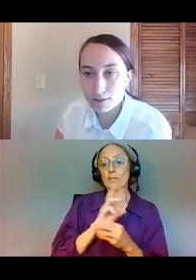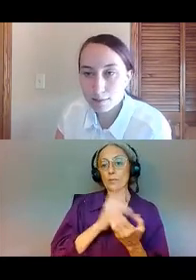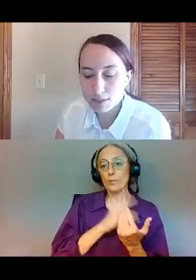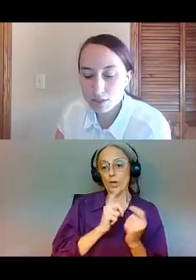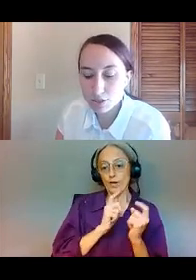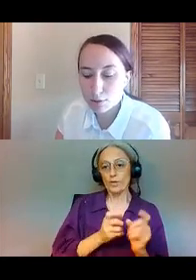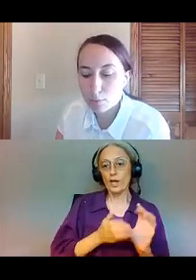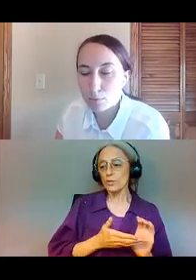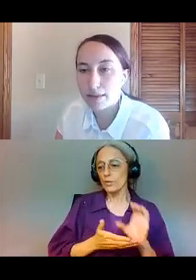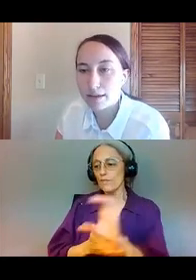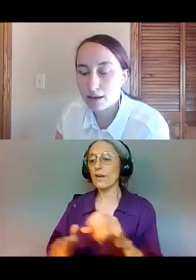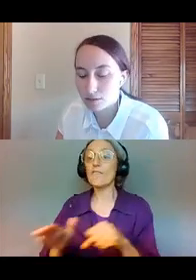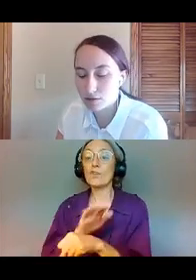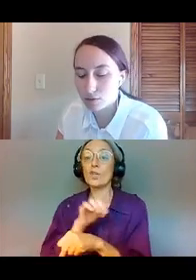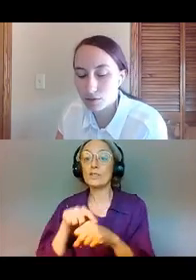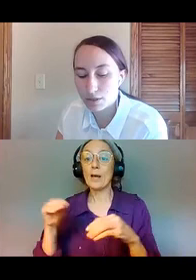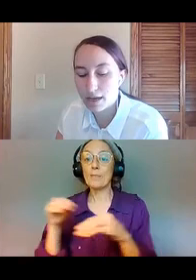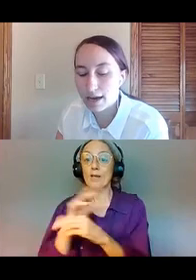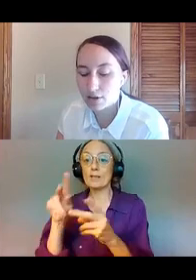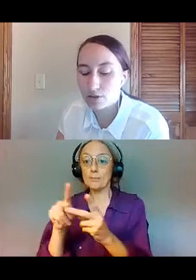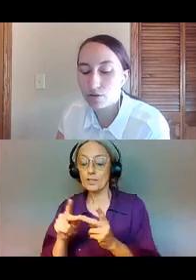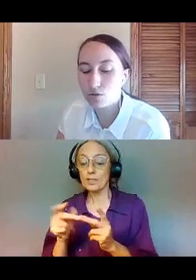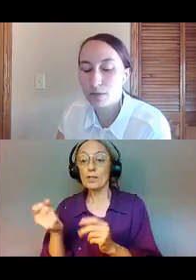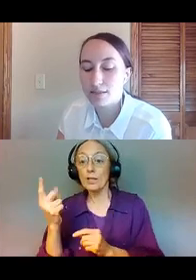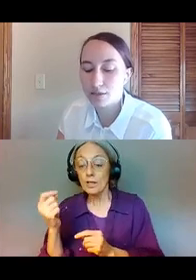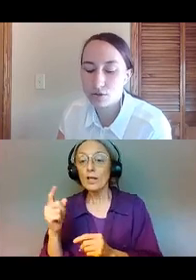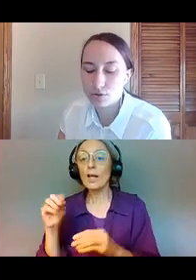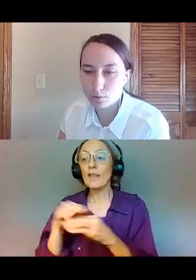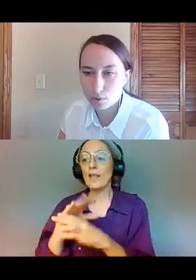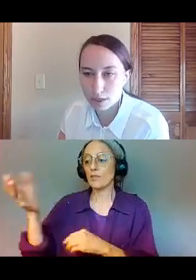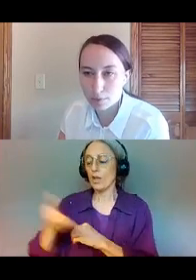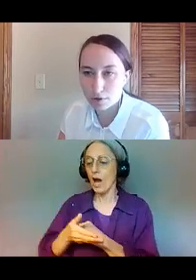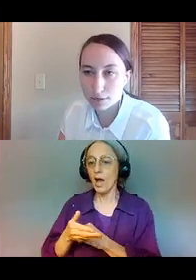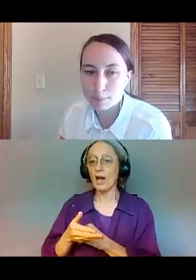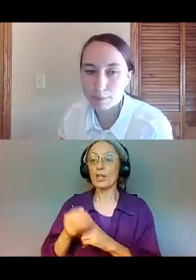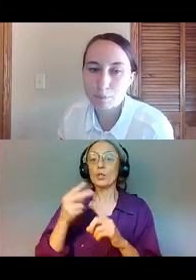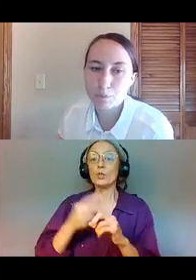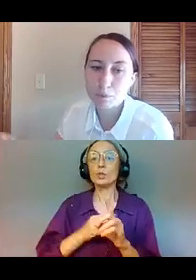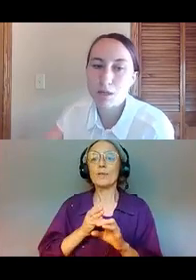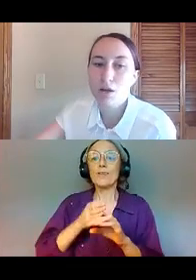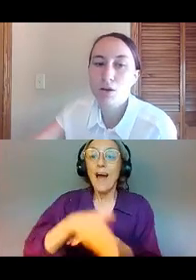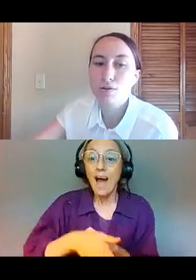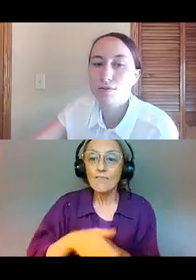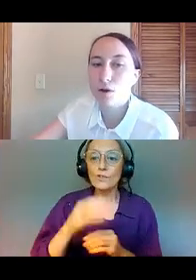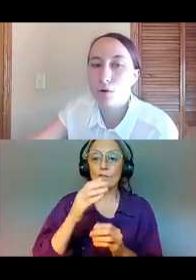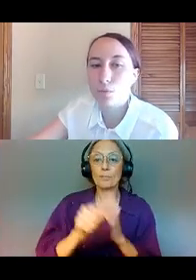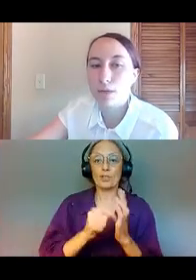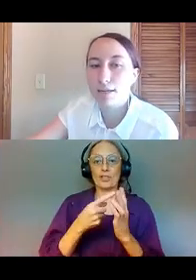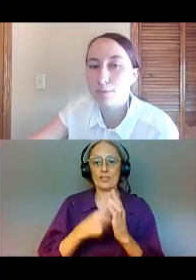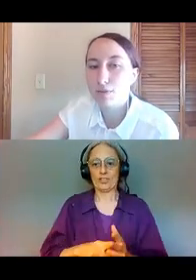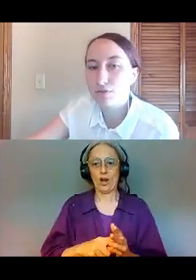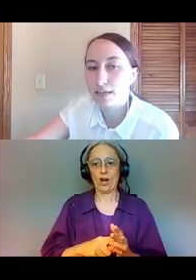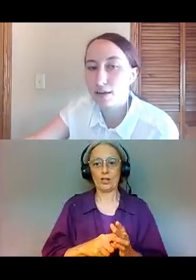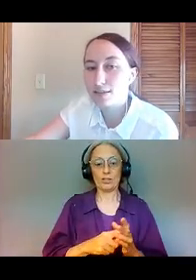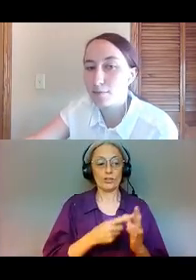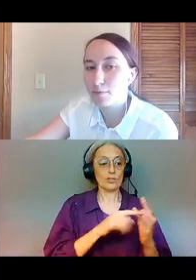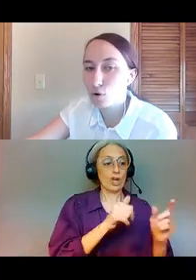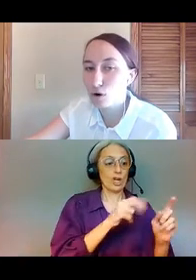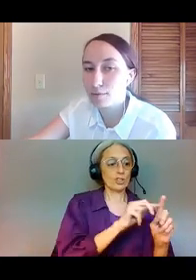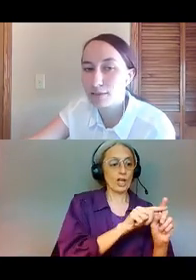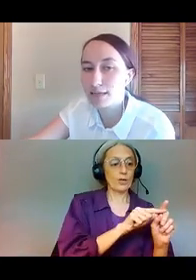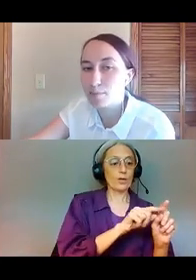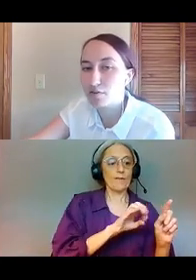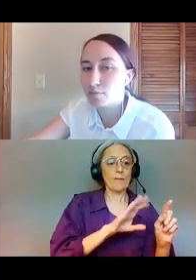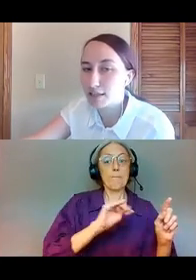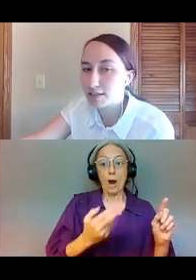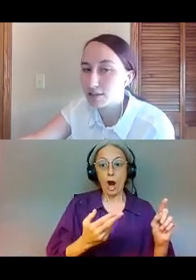full-time counseling position, but the counselor was only hired 2 months into the reporting period. So when it comes to filling out step